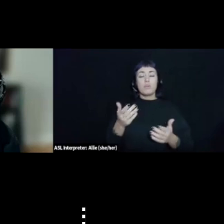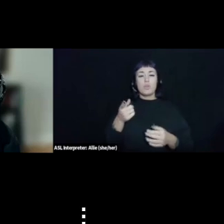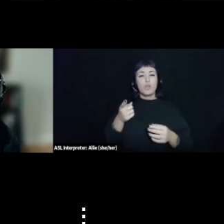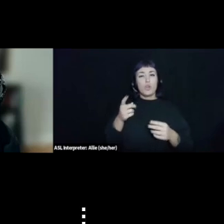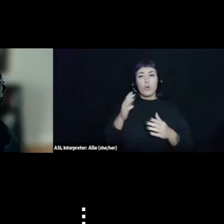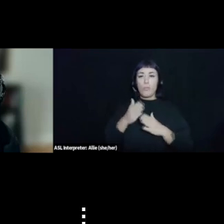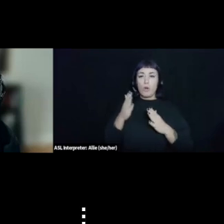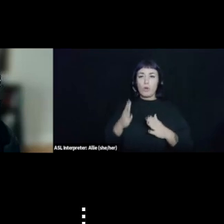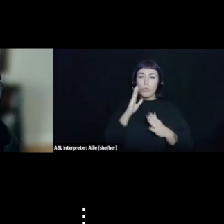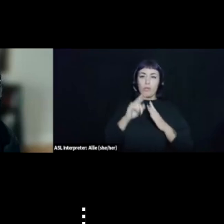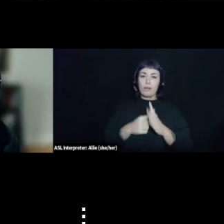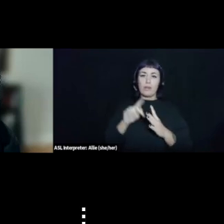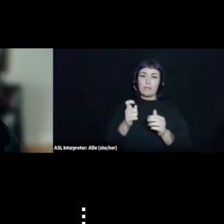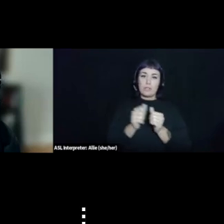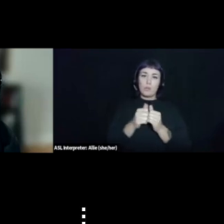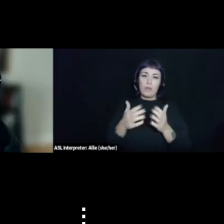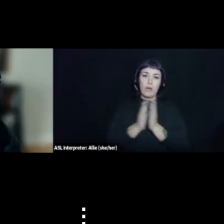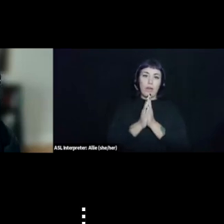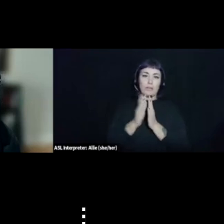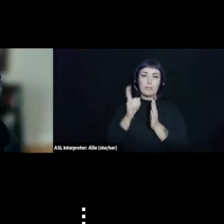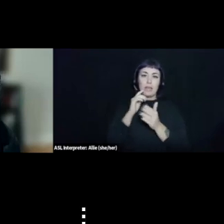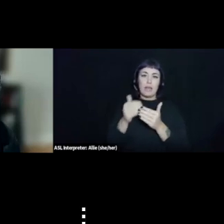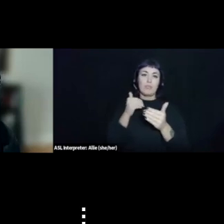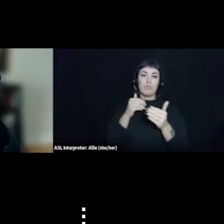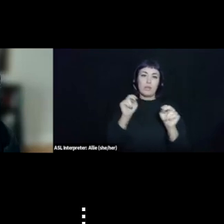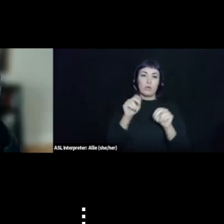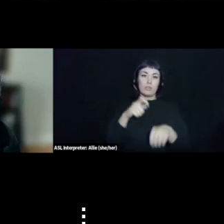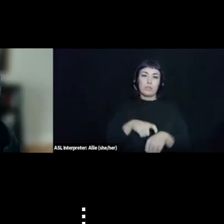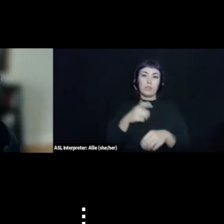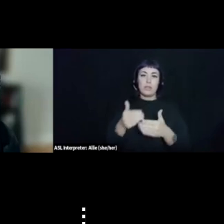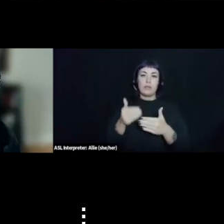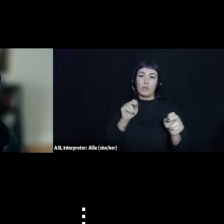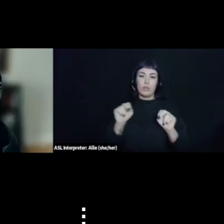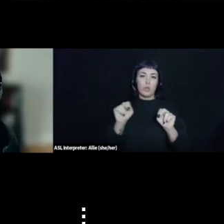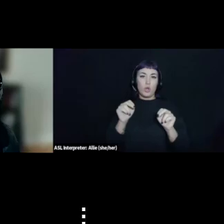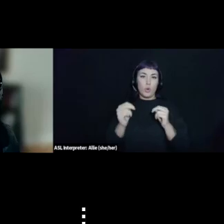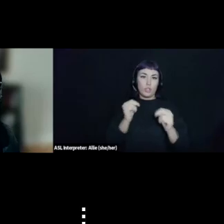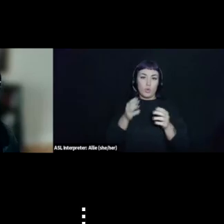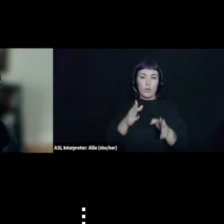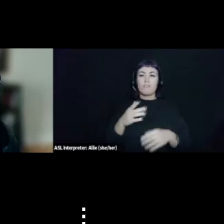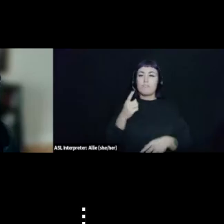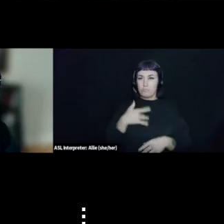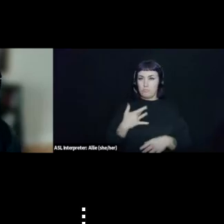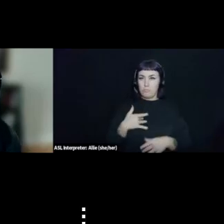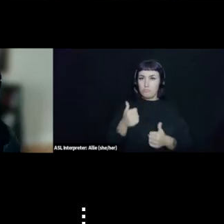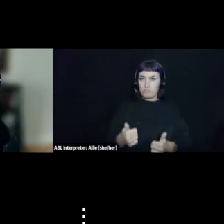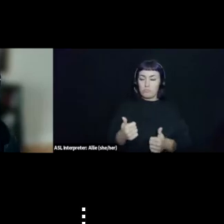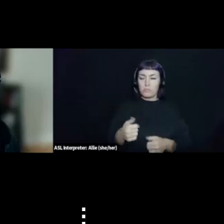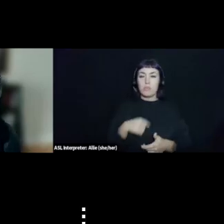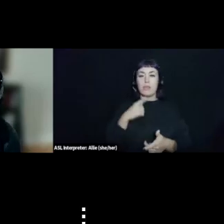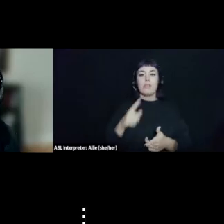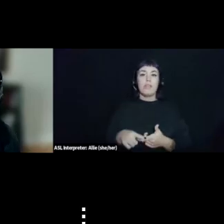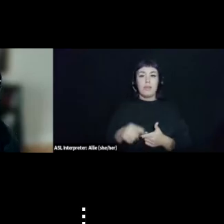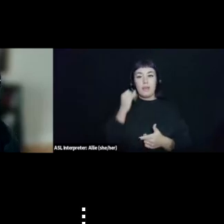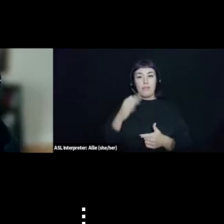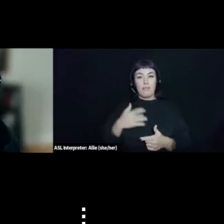partner initiate sex without asking at a pre-negotiated time and in a pre-negotiated way, and see how you feel about that. And then